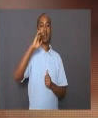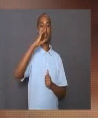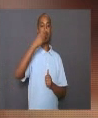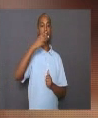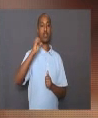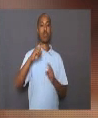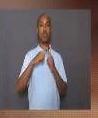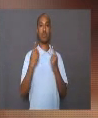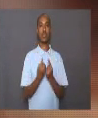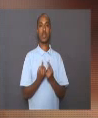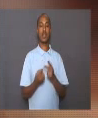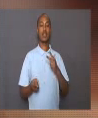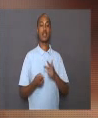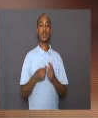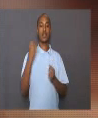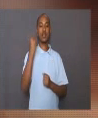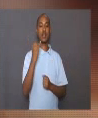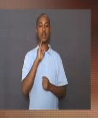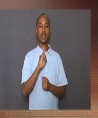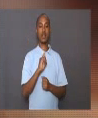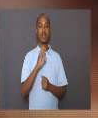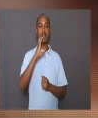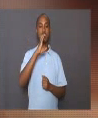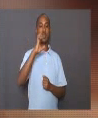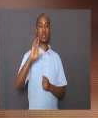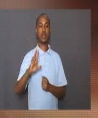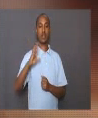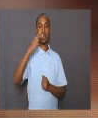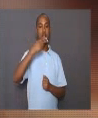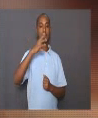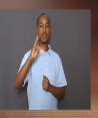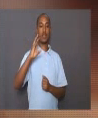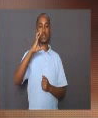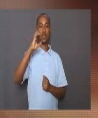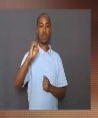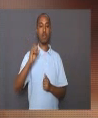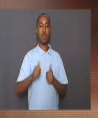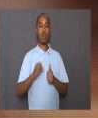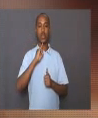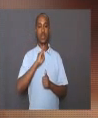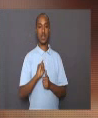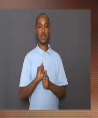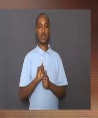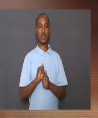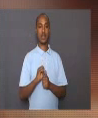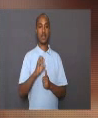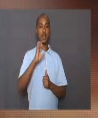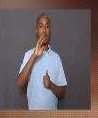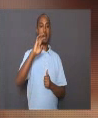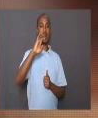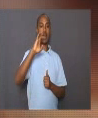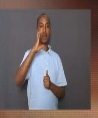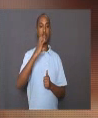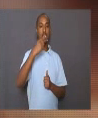an aldehyde. The third structure is propanal, which is an